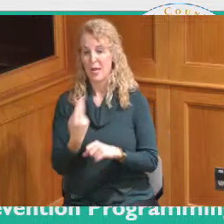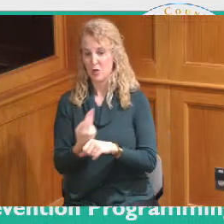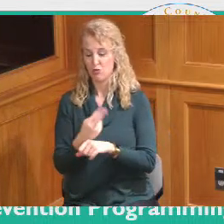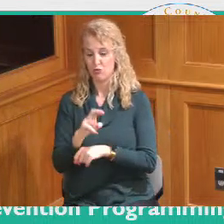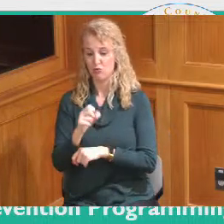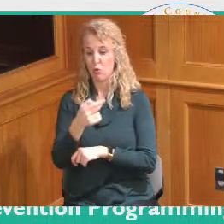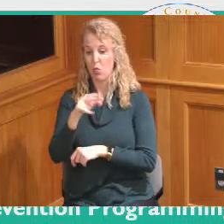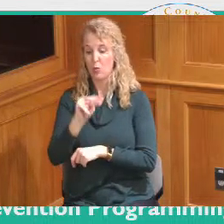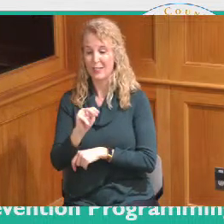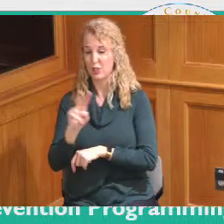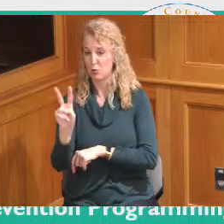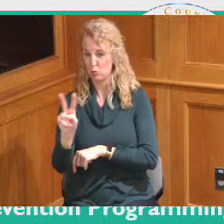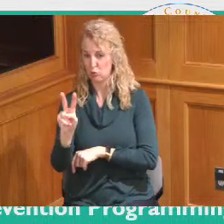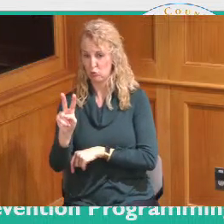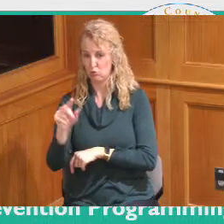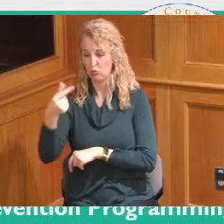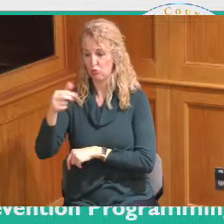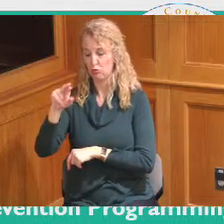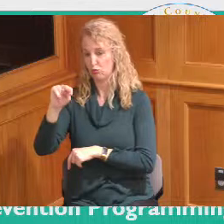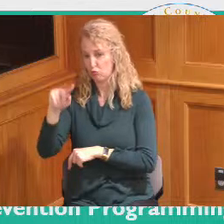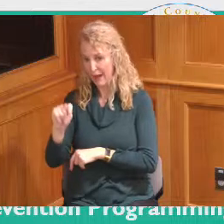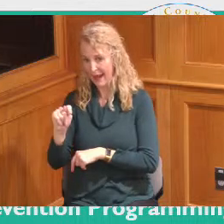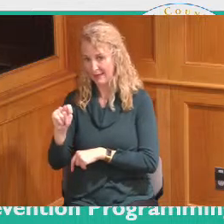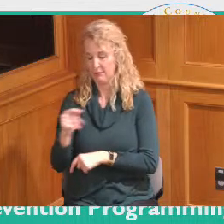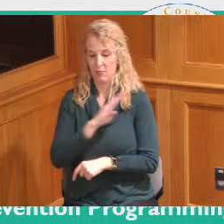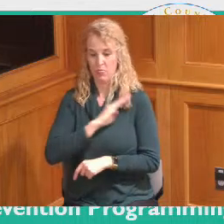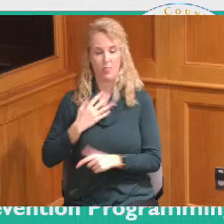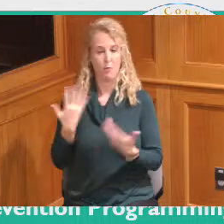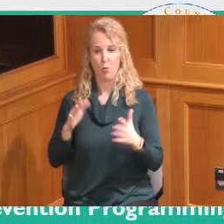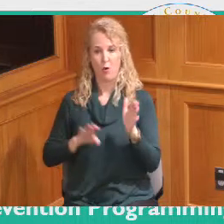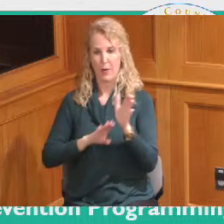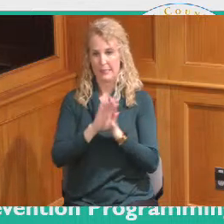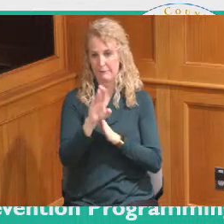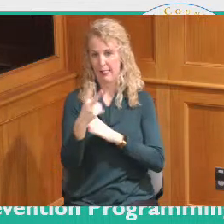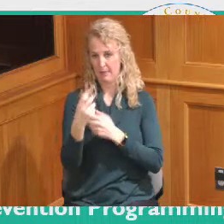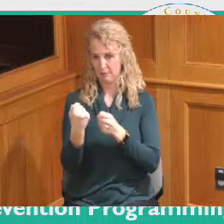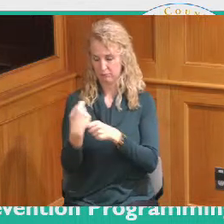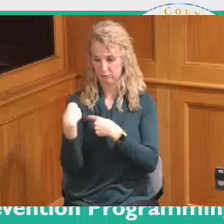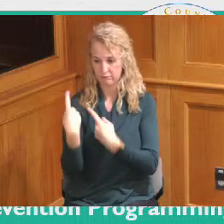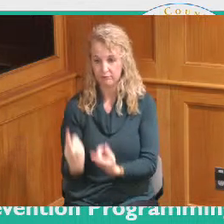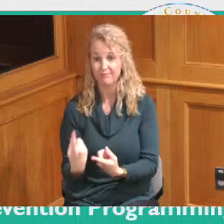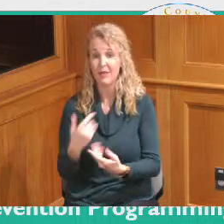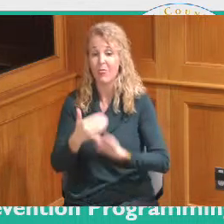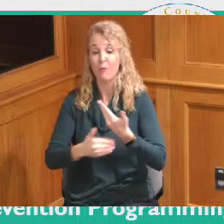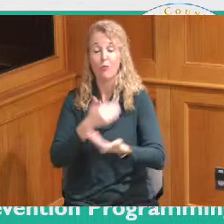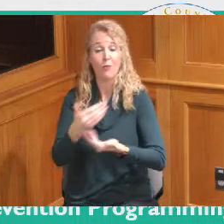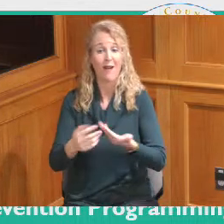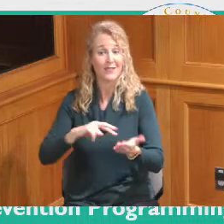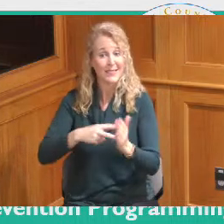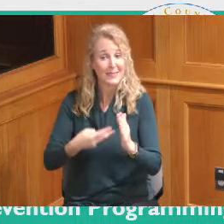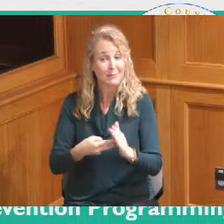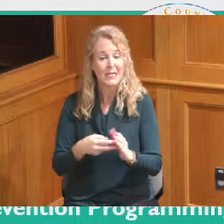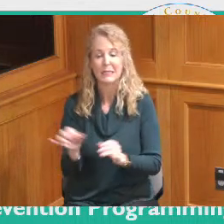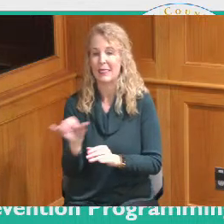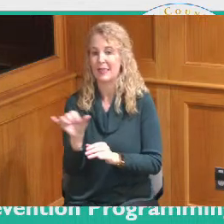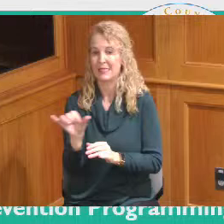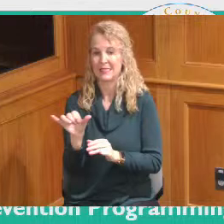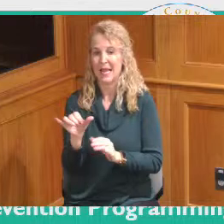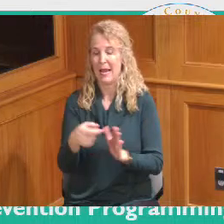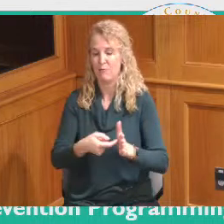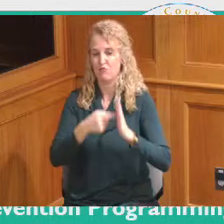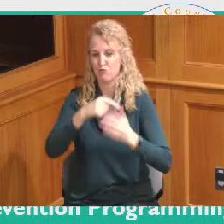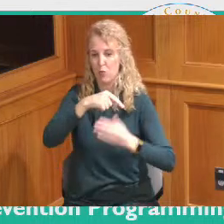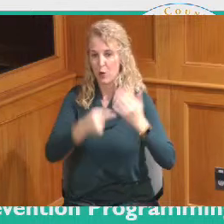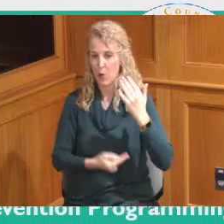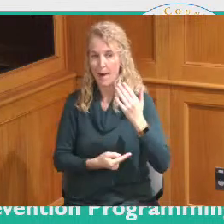grant application that the Region 2 board has been developing over the last 2 years. The process included the same criteria as that